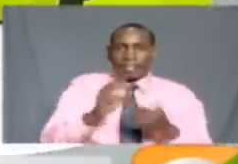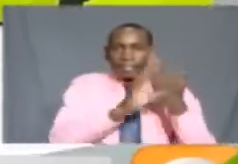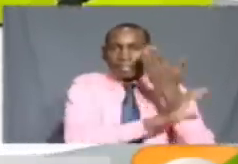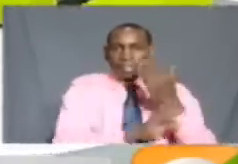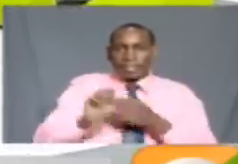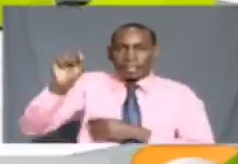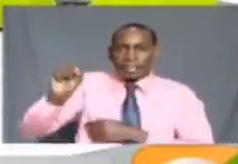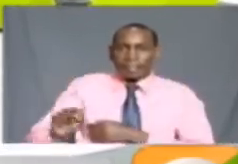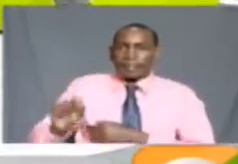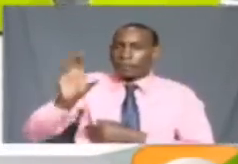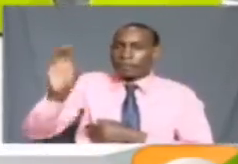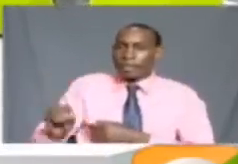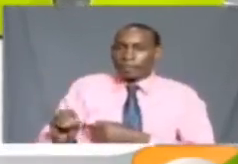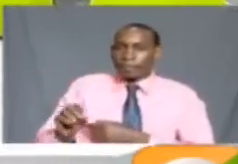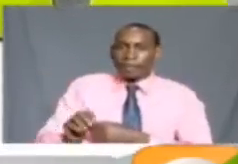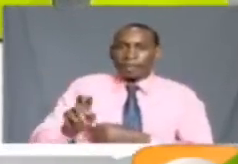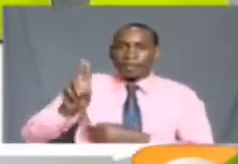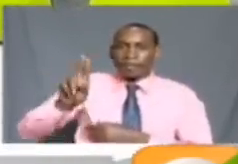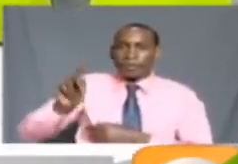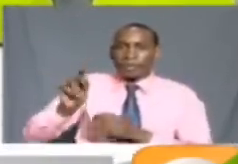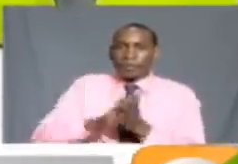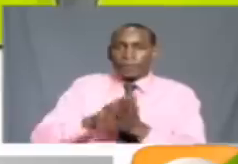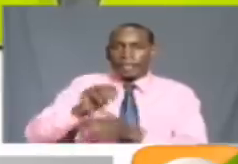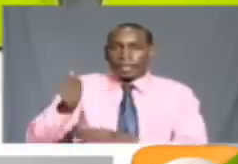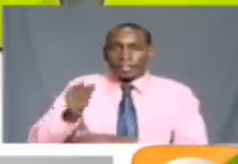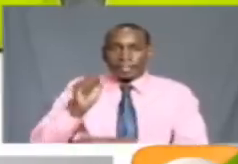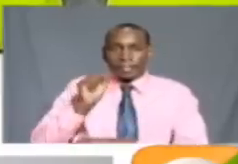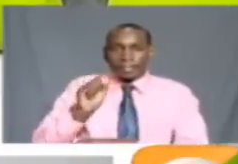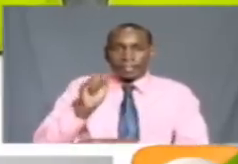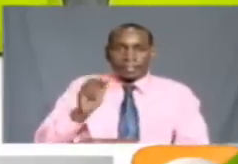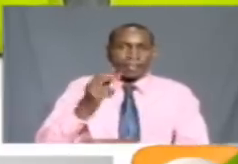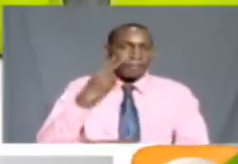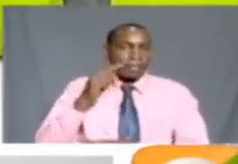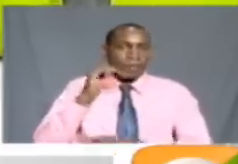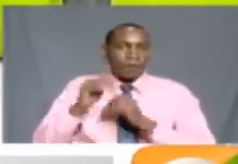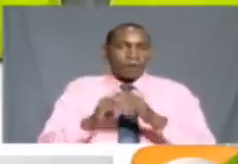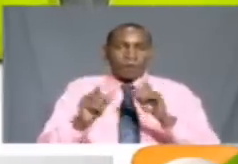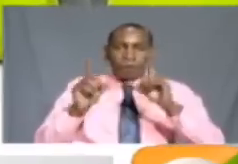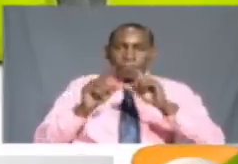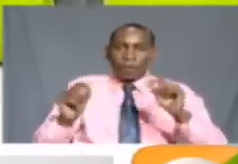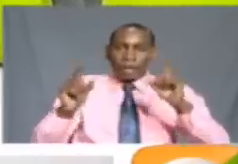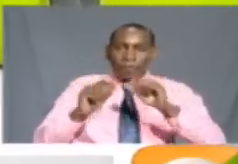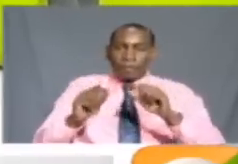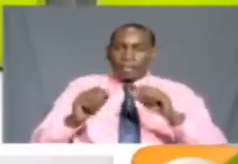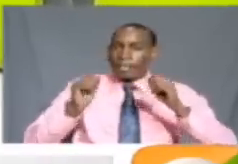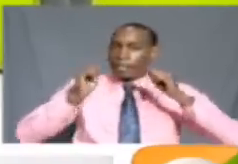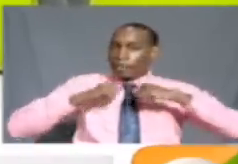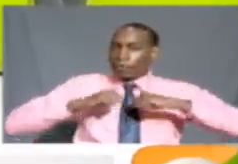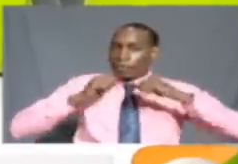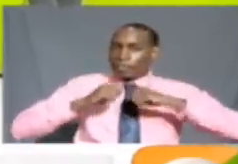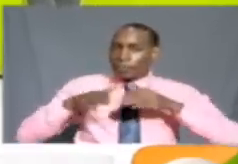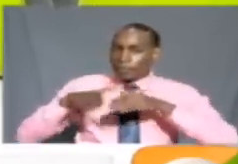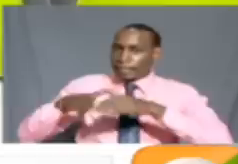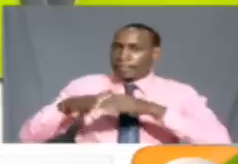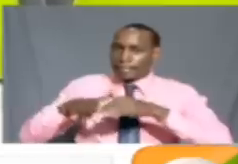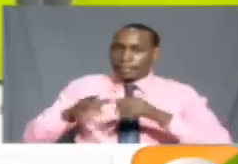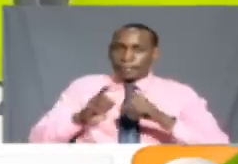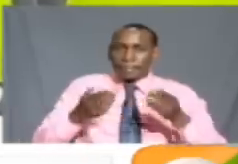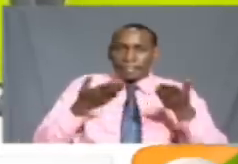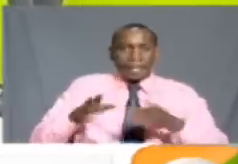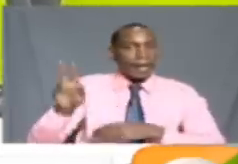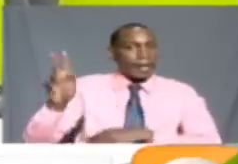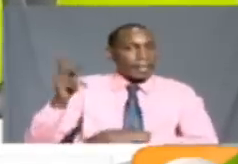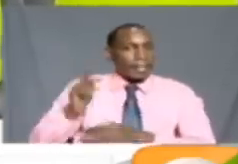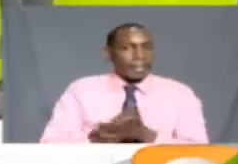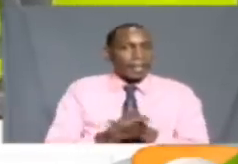Africa, the UK and the rest, if you look at them, they all call it consent. They call it consensual sex, but in Kenya, because